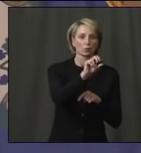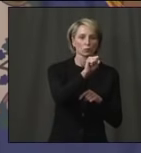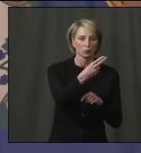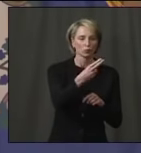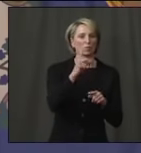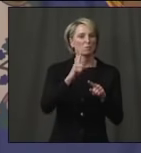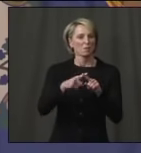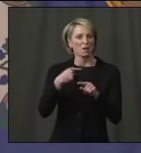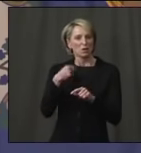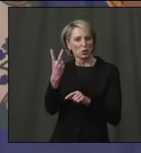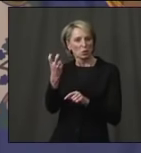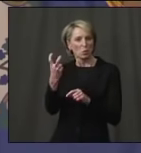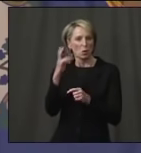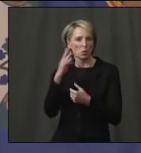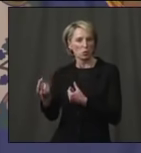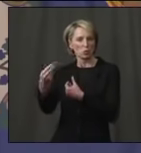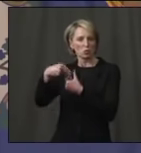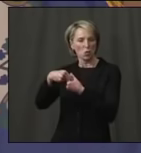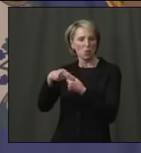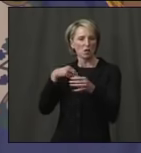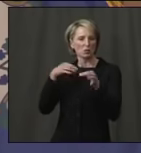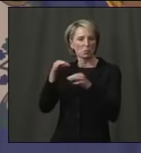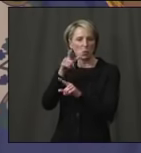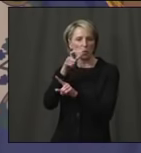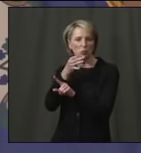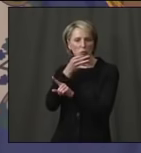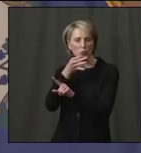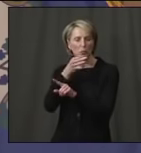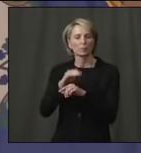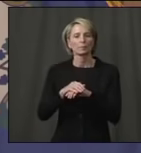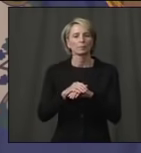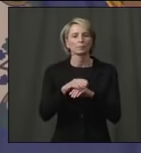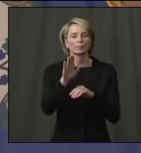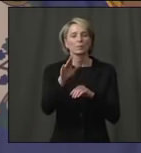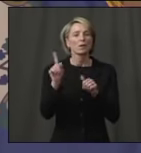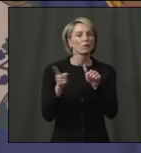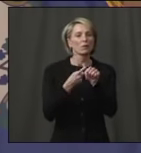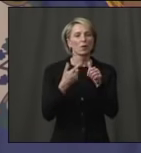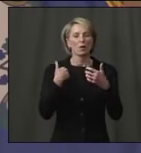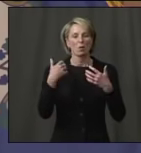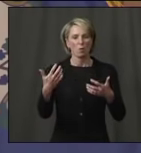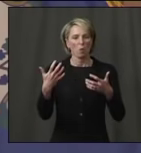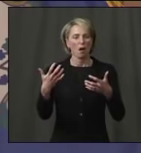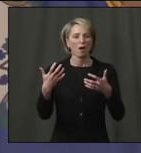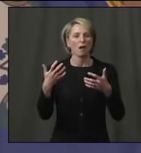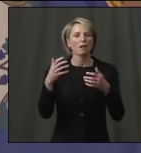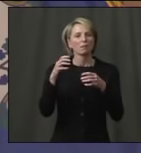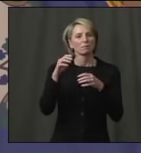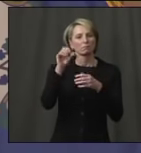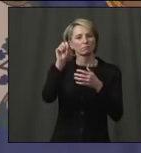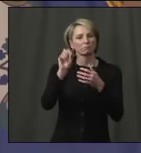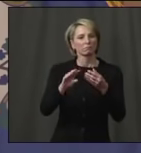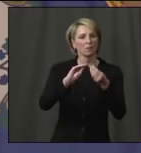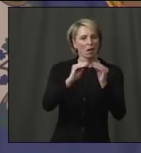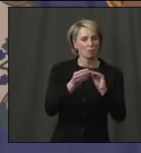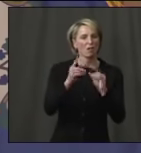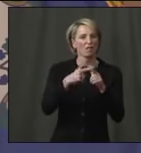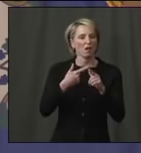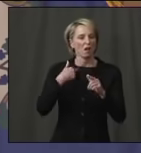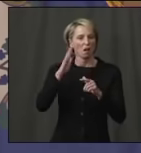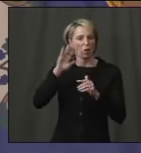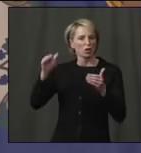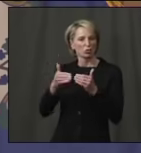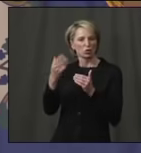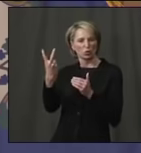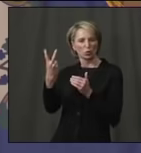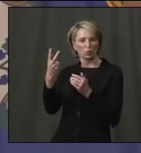minute. Very quickly, I'll just go over briefly the numbers before I introduce you to my friend Rudy Marconi. Just going